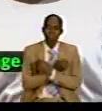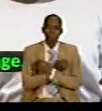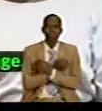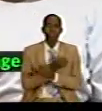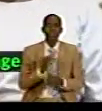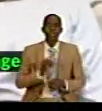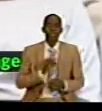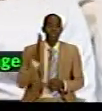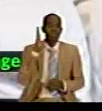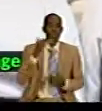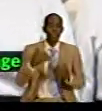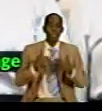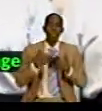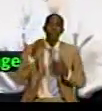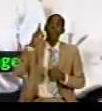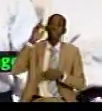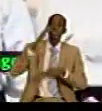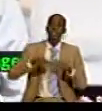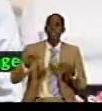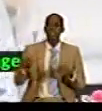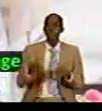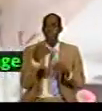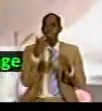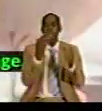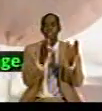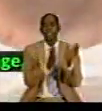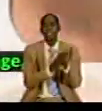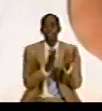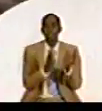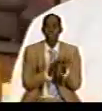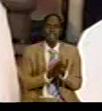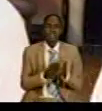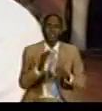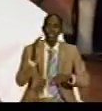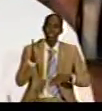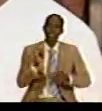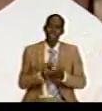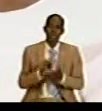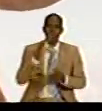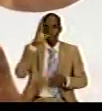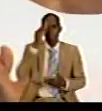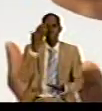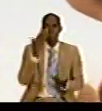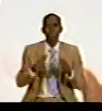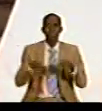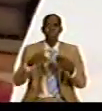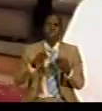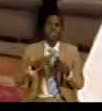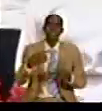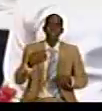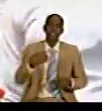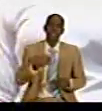dear. I'd rather have him than any priest that men may be to me.